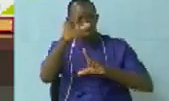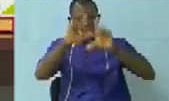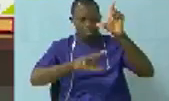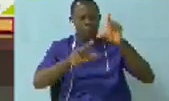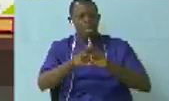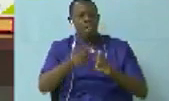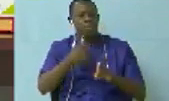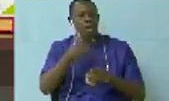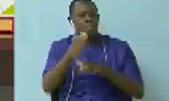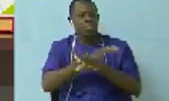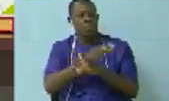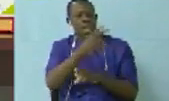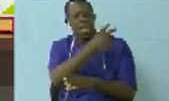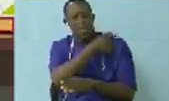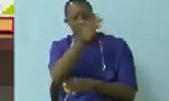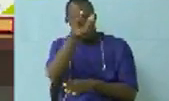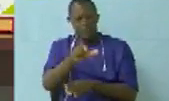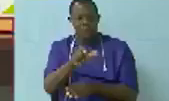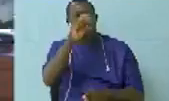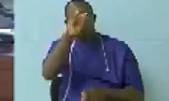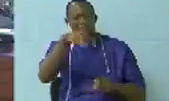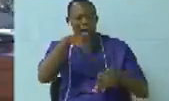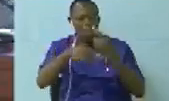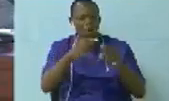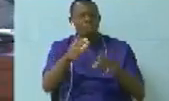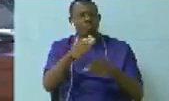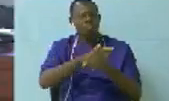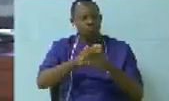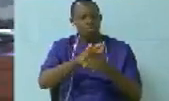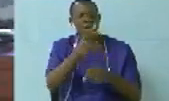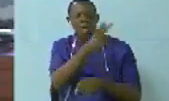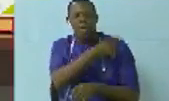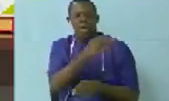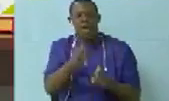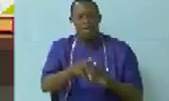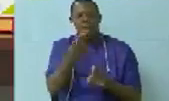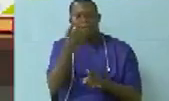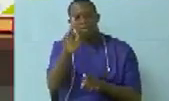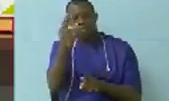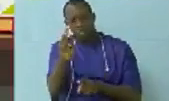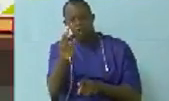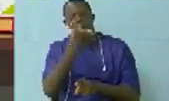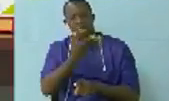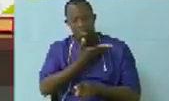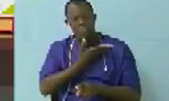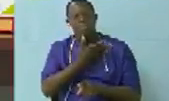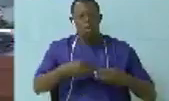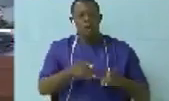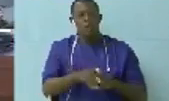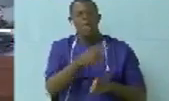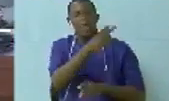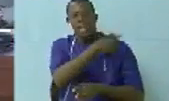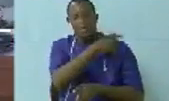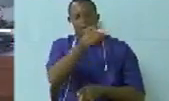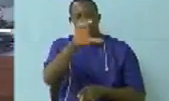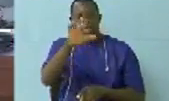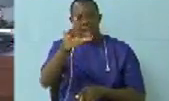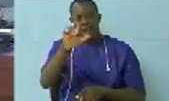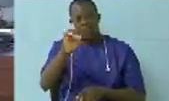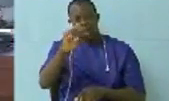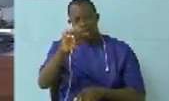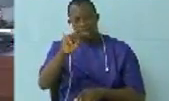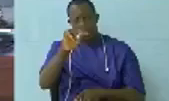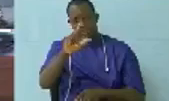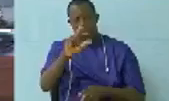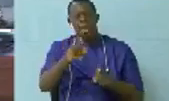was a lieutenant. You are a lieutenant, a lieutenant. Yes. Major, lieutenant colonel,